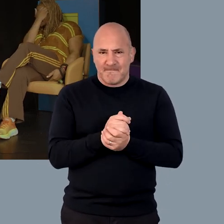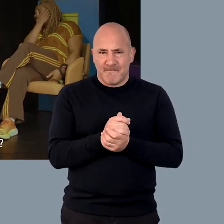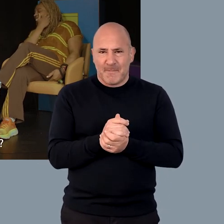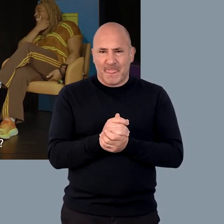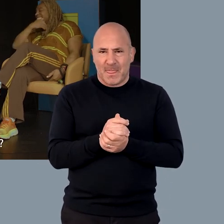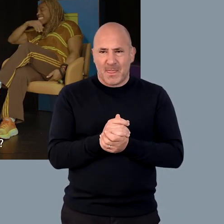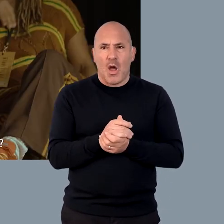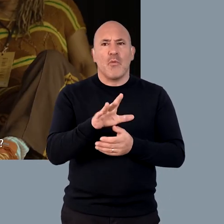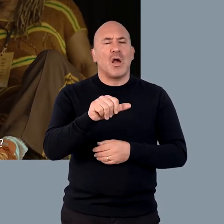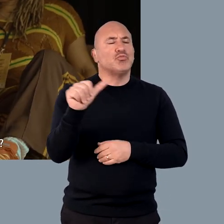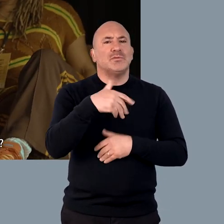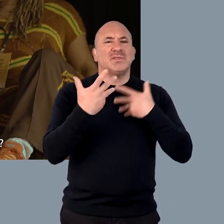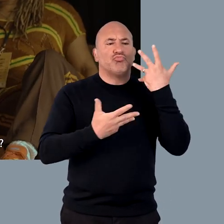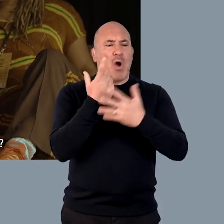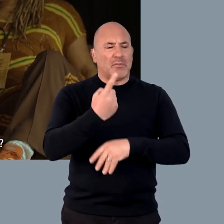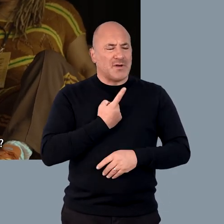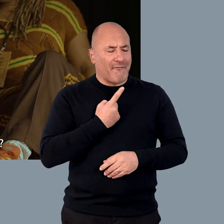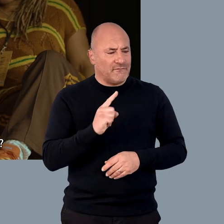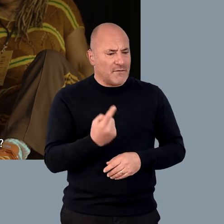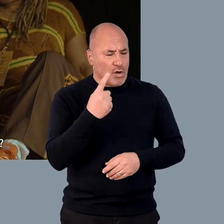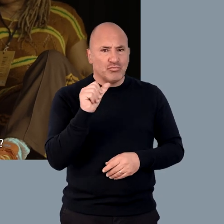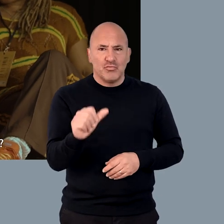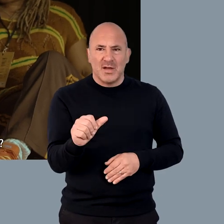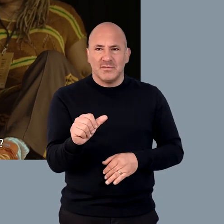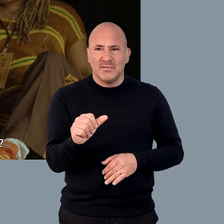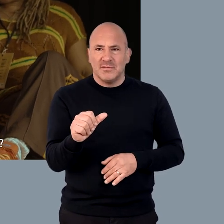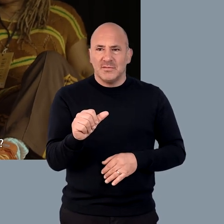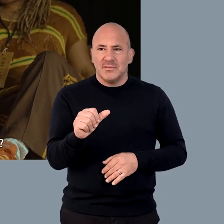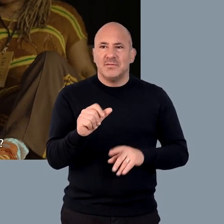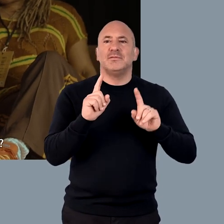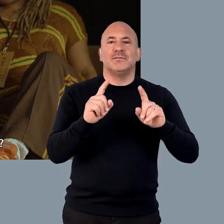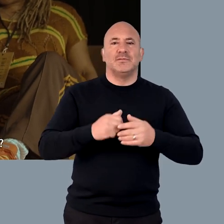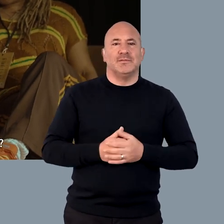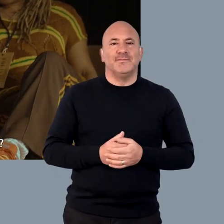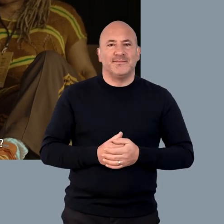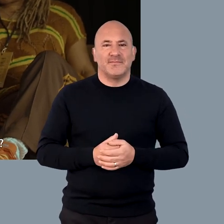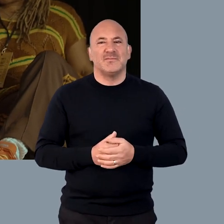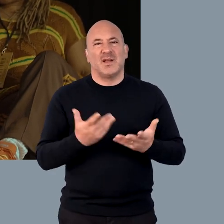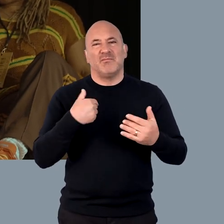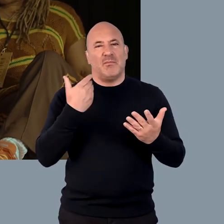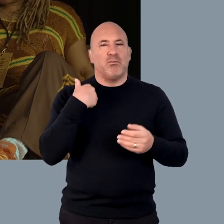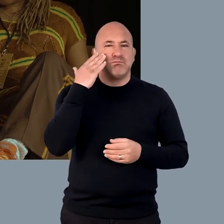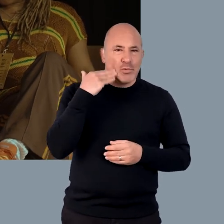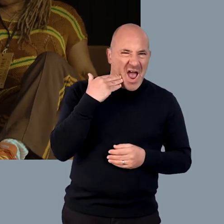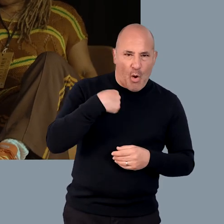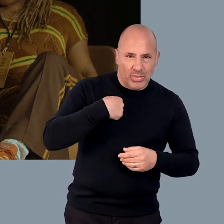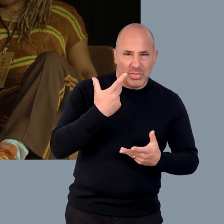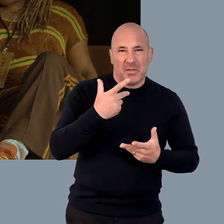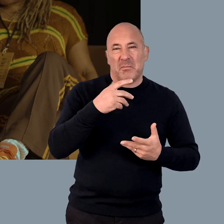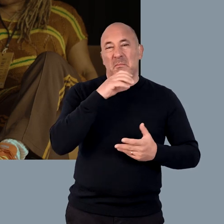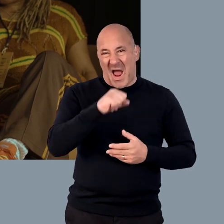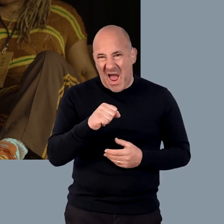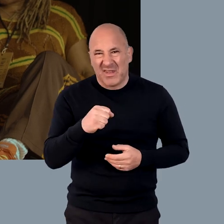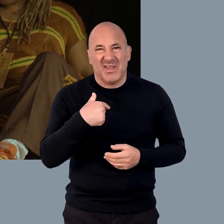All right, so I think, oh, I should do a description of myself, shouldn't I? So I am a